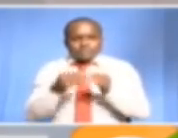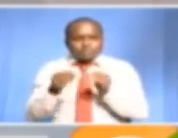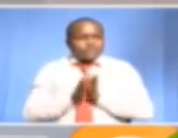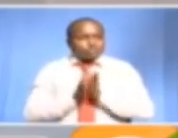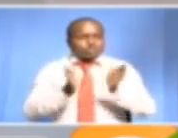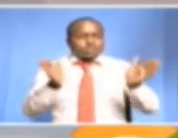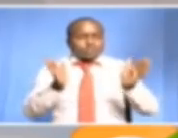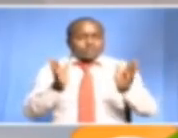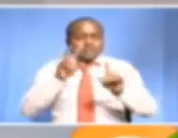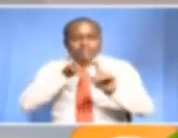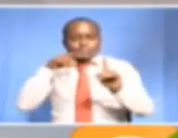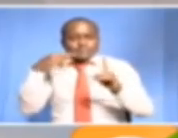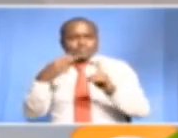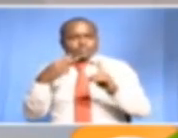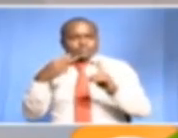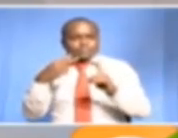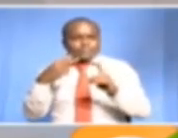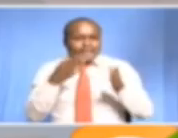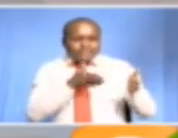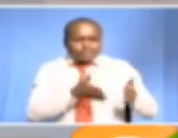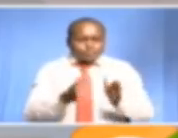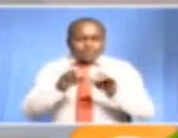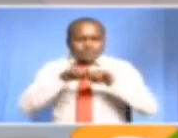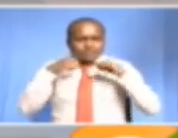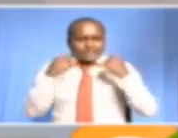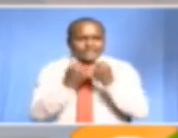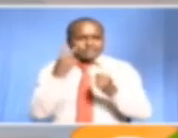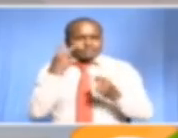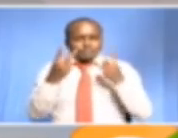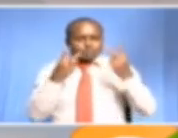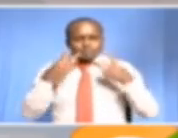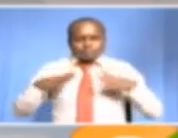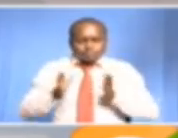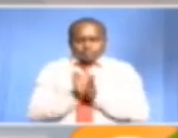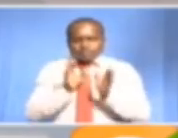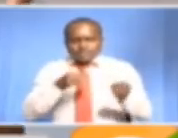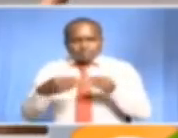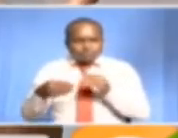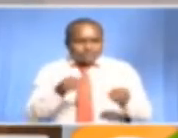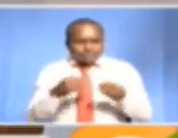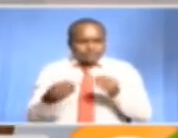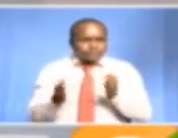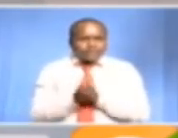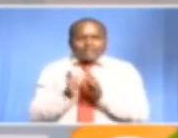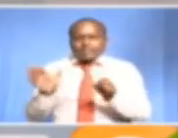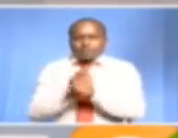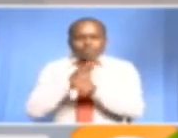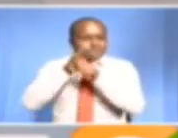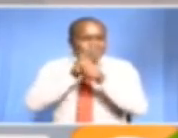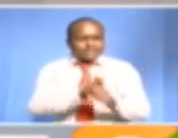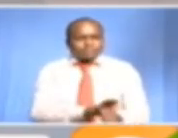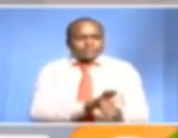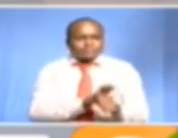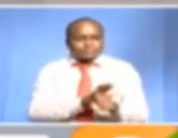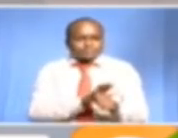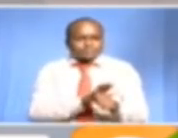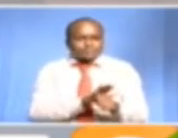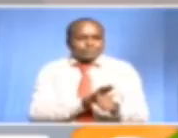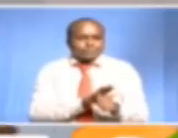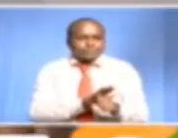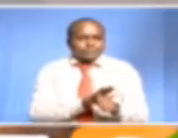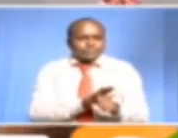the perception and the way society views people with disability and the whole stigma, you know, you are already kind